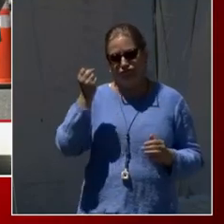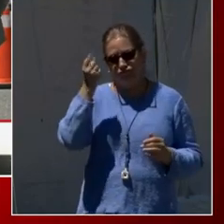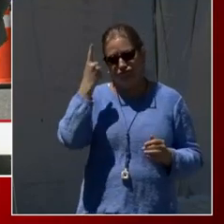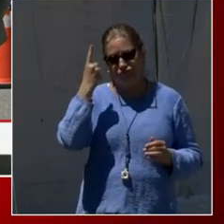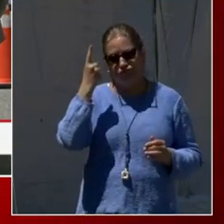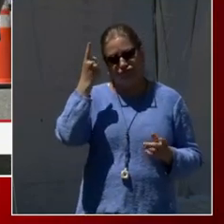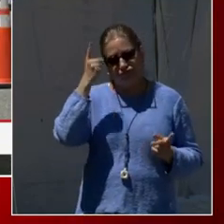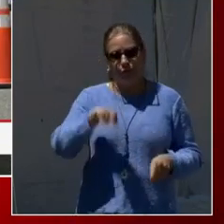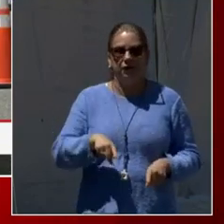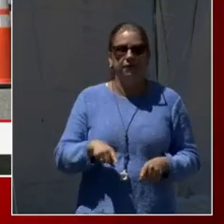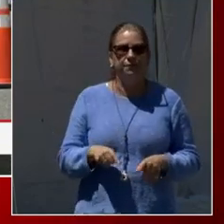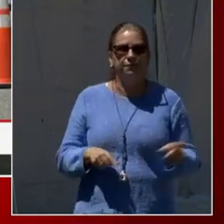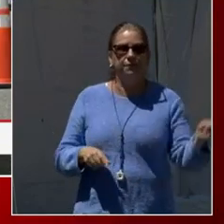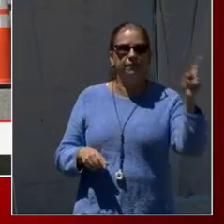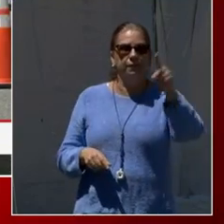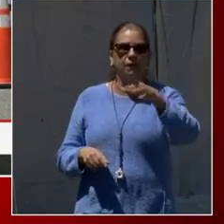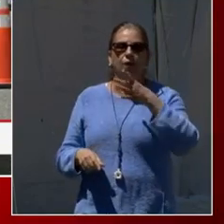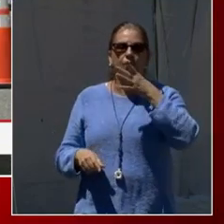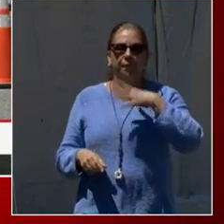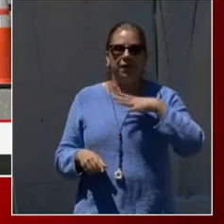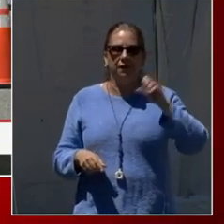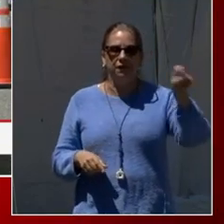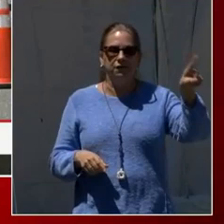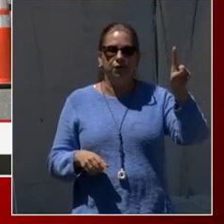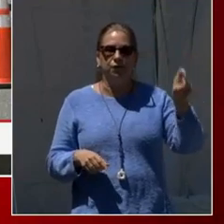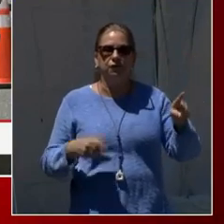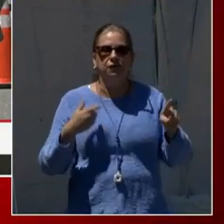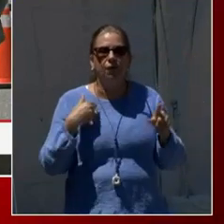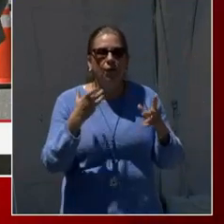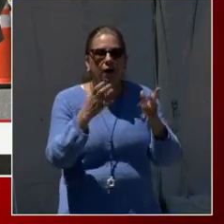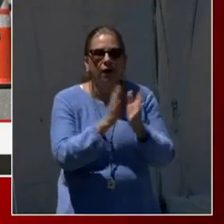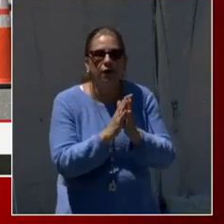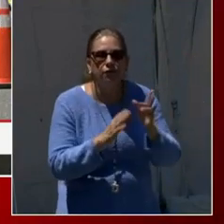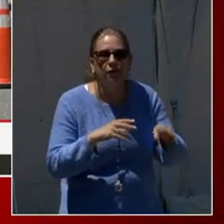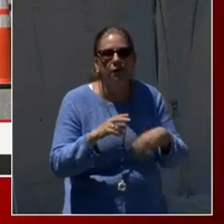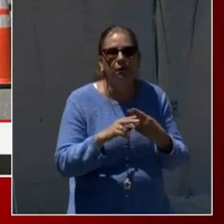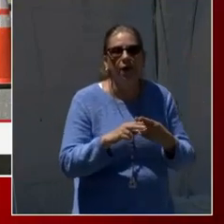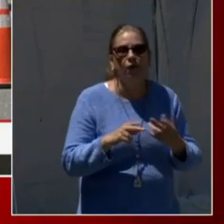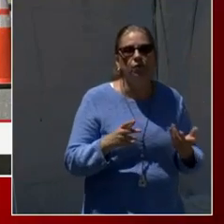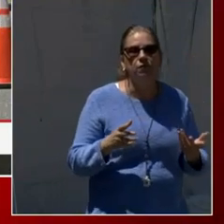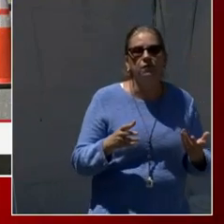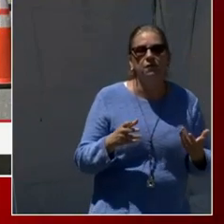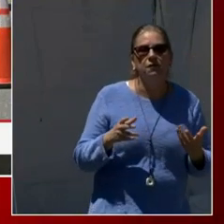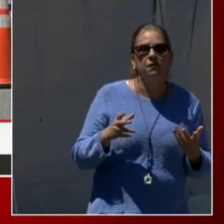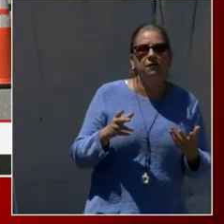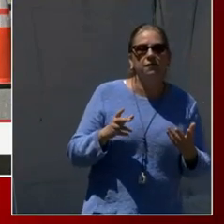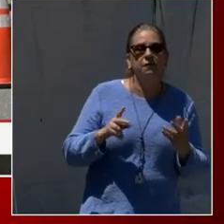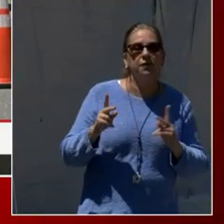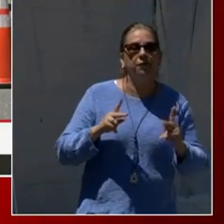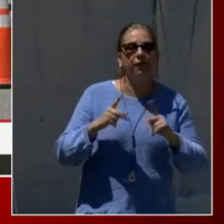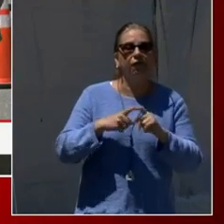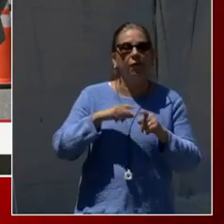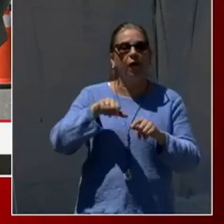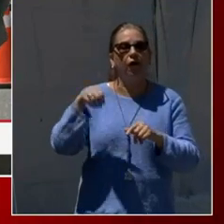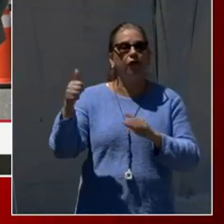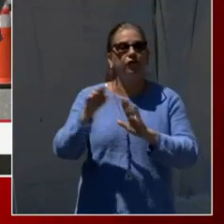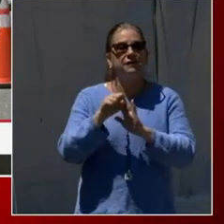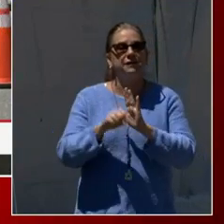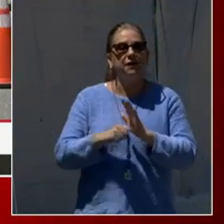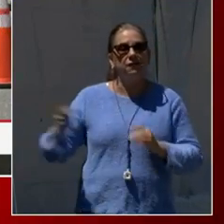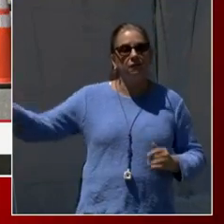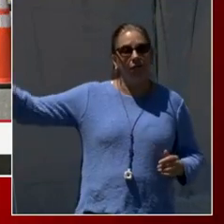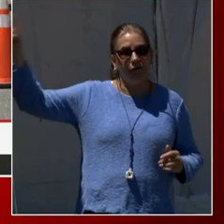Yes. About people that may be crossing state lines to come into D.C. to protest. How will you hold those